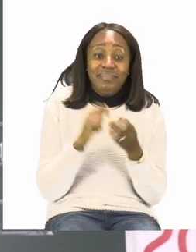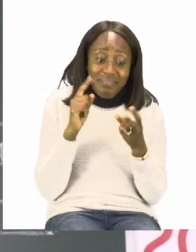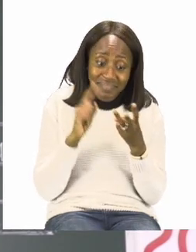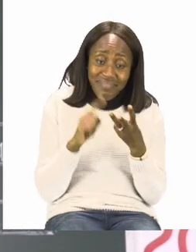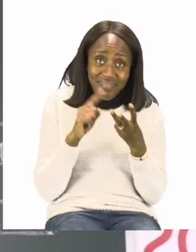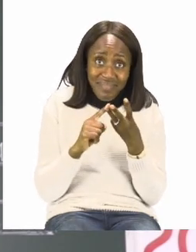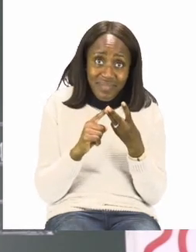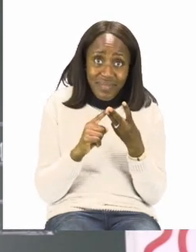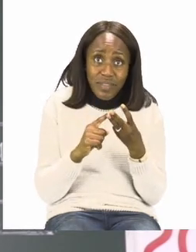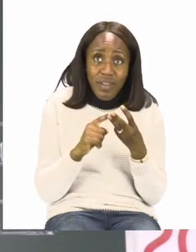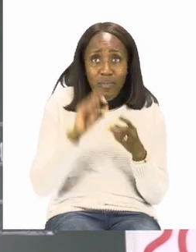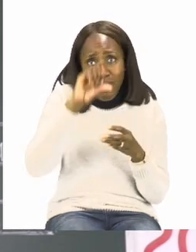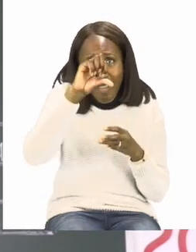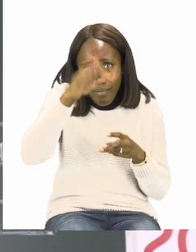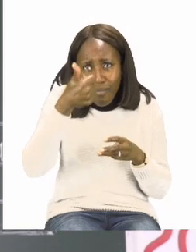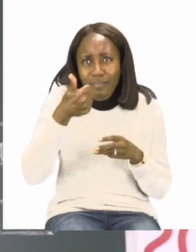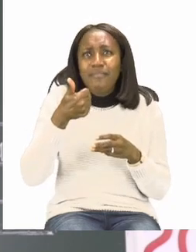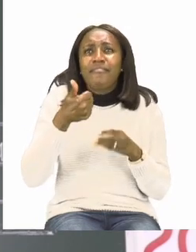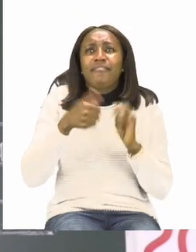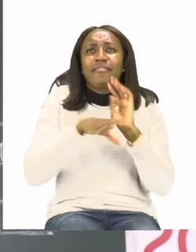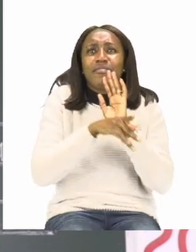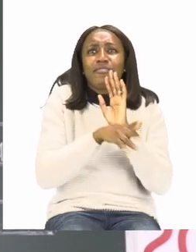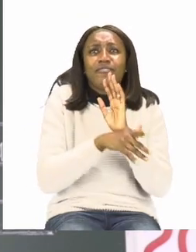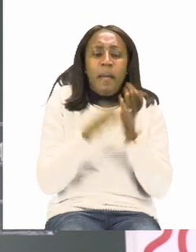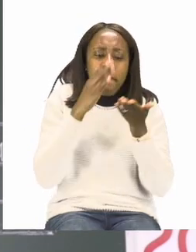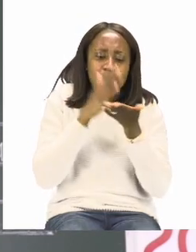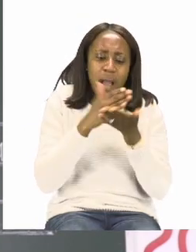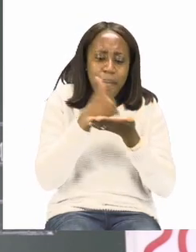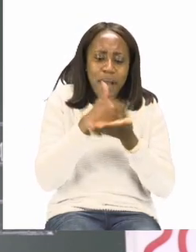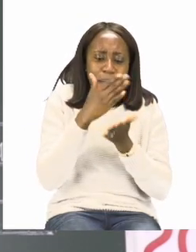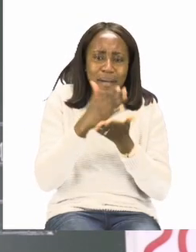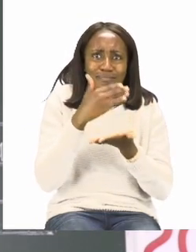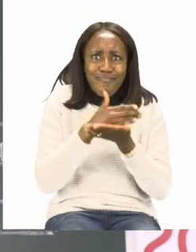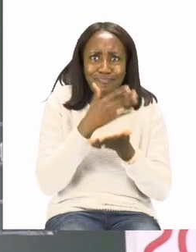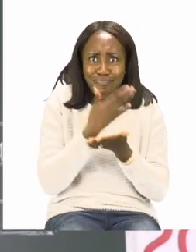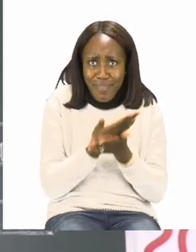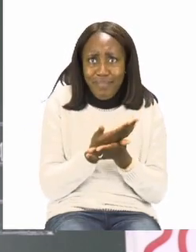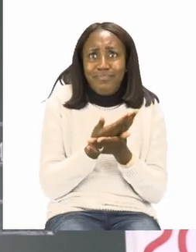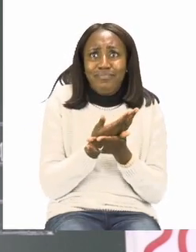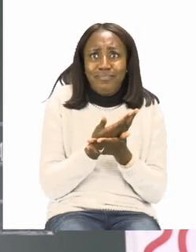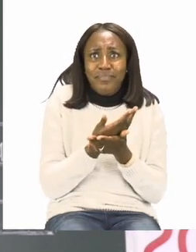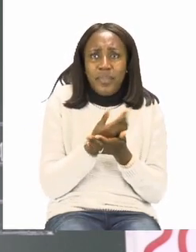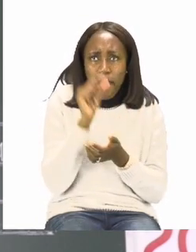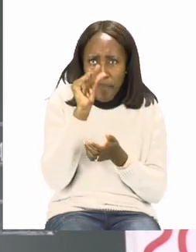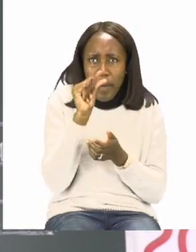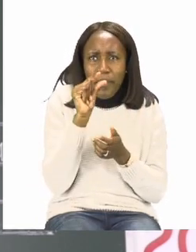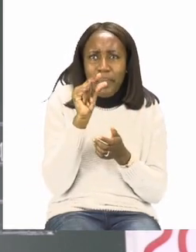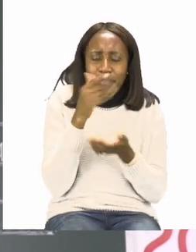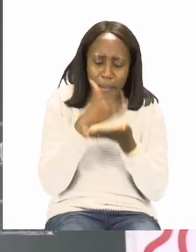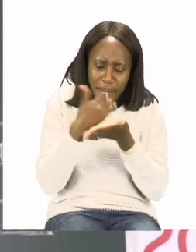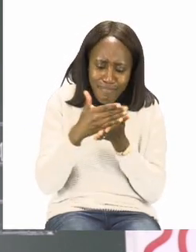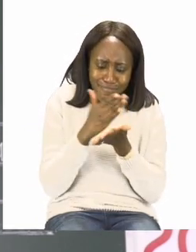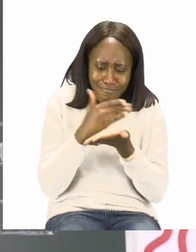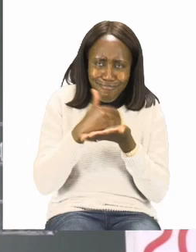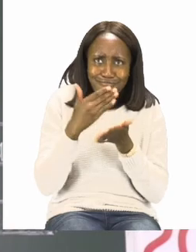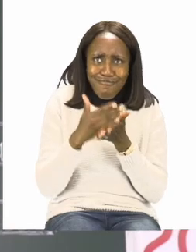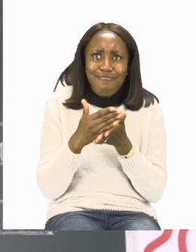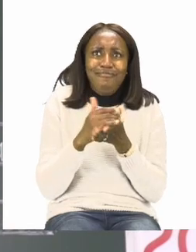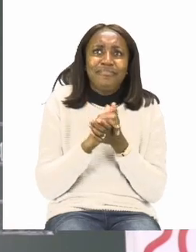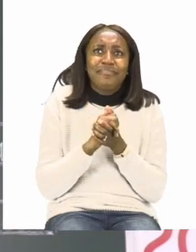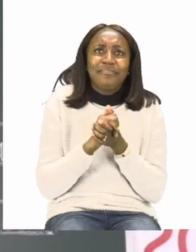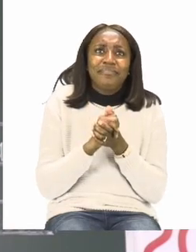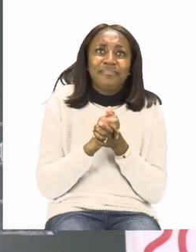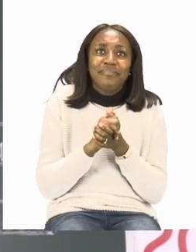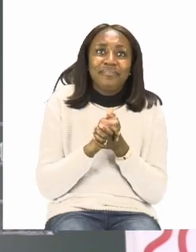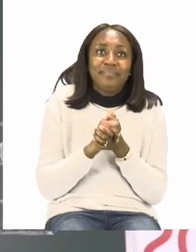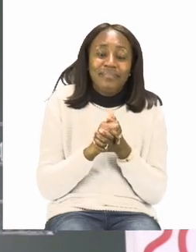the third thing we need to do is cut all the fruits into small blocks. Now